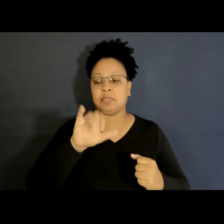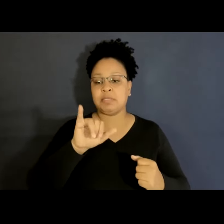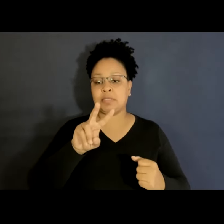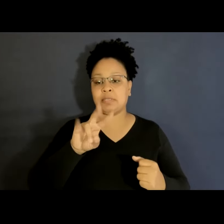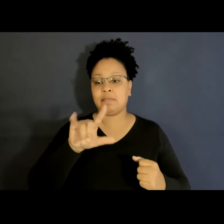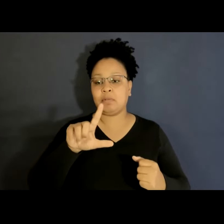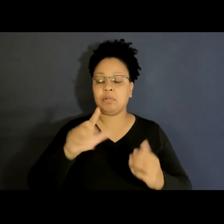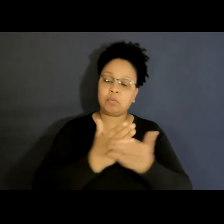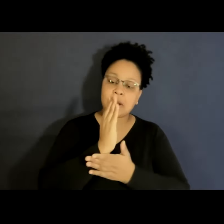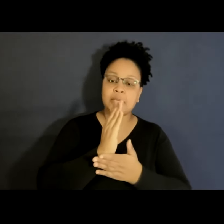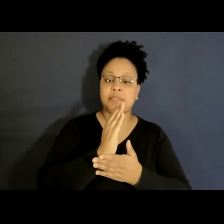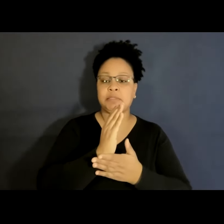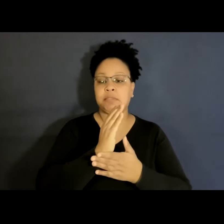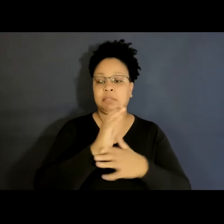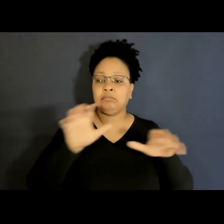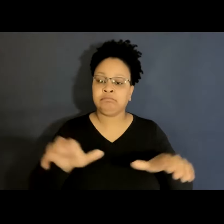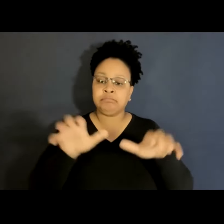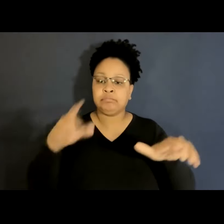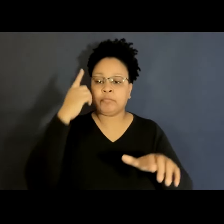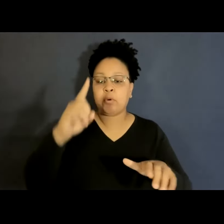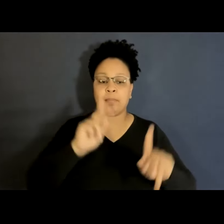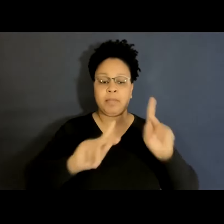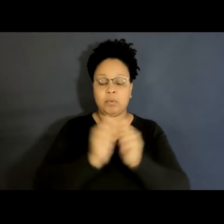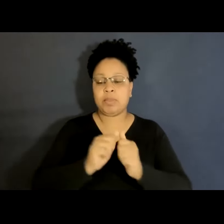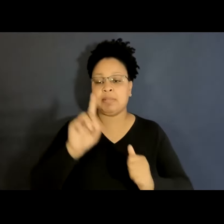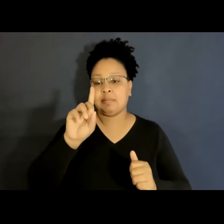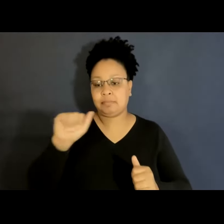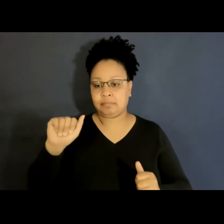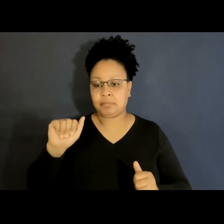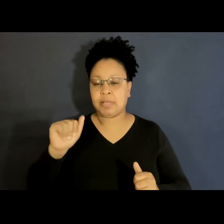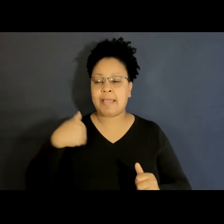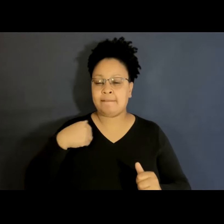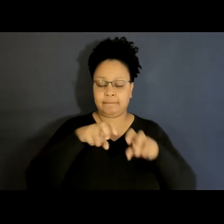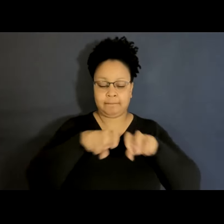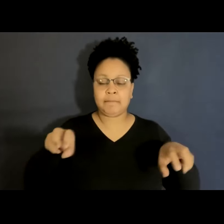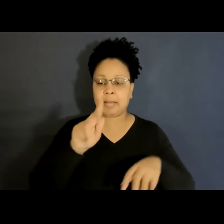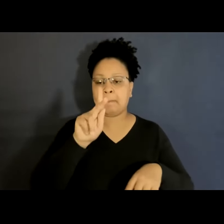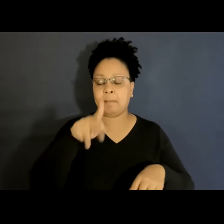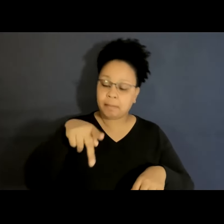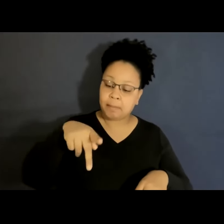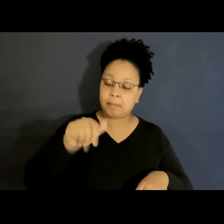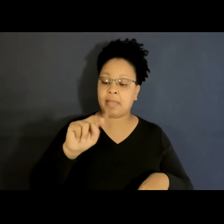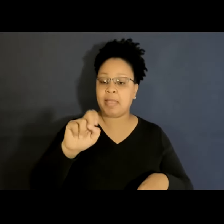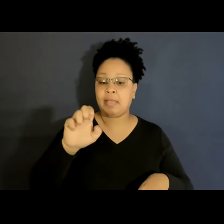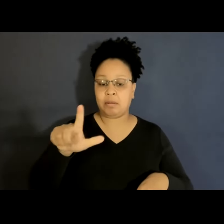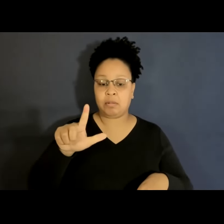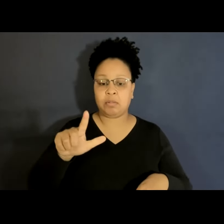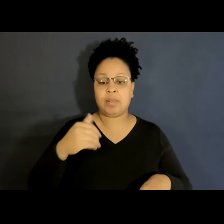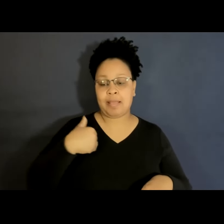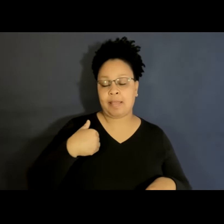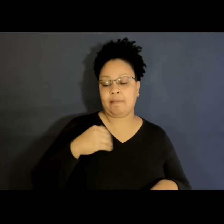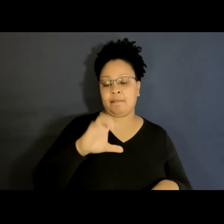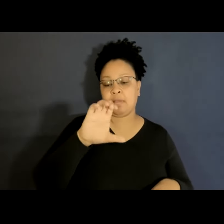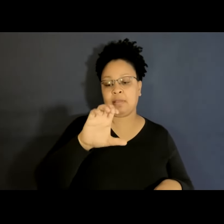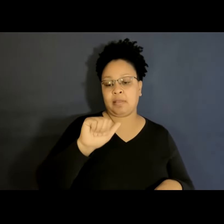disabilities. It'll be a panel with Calvin Cook, who is with the Diverse Ability Incorporated,